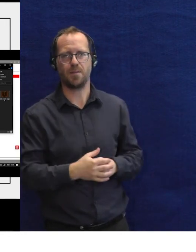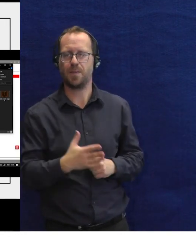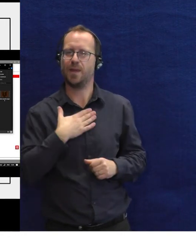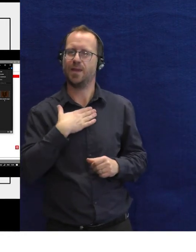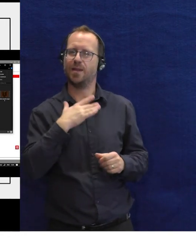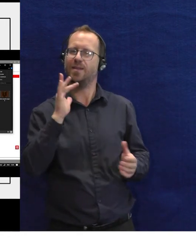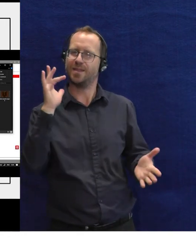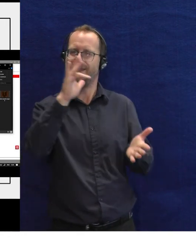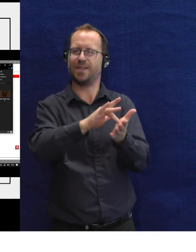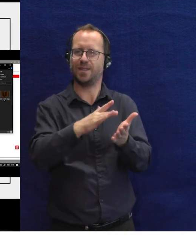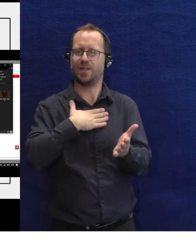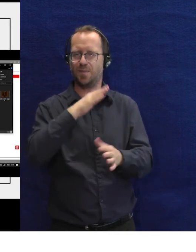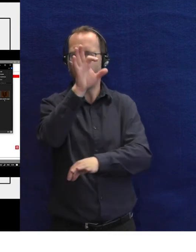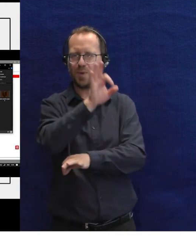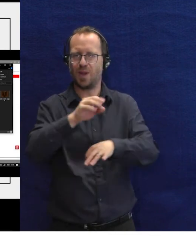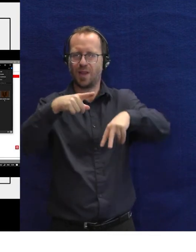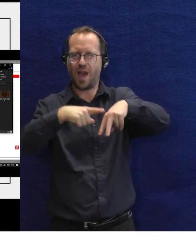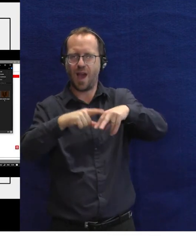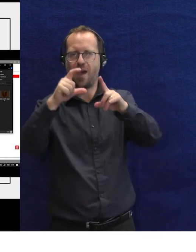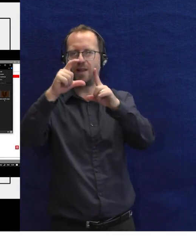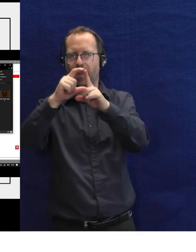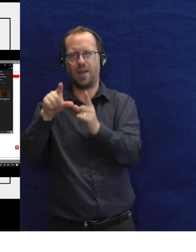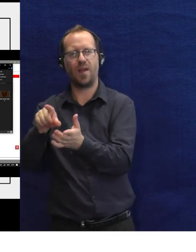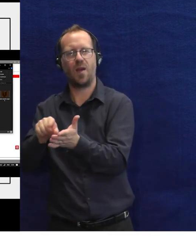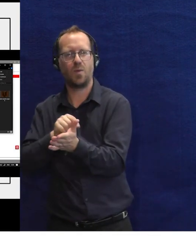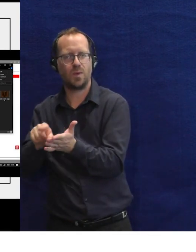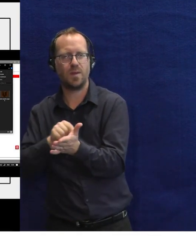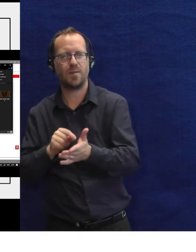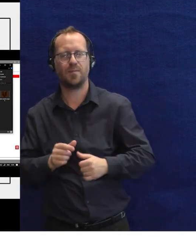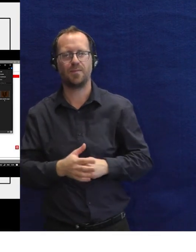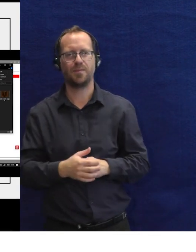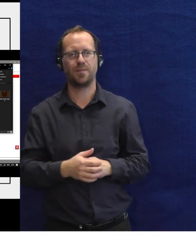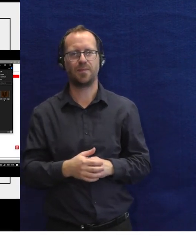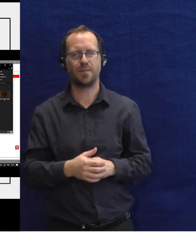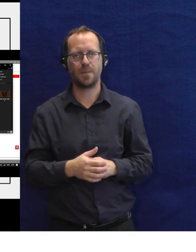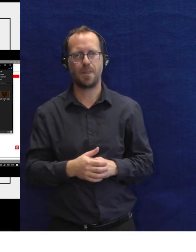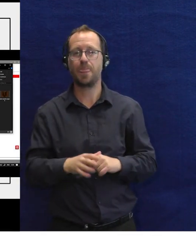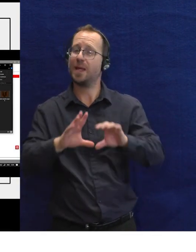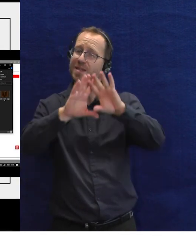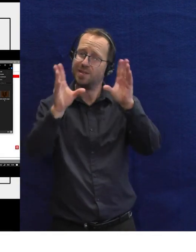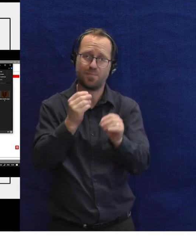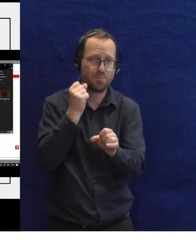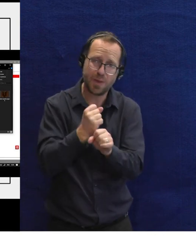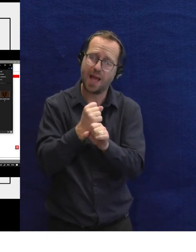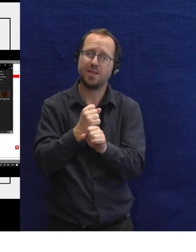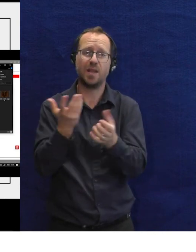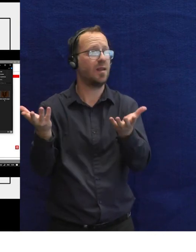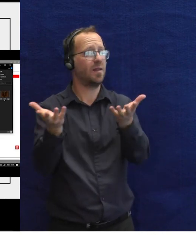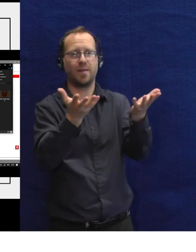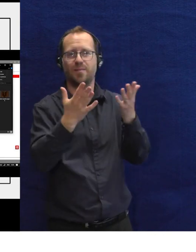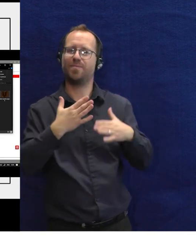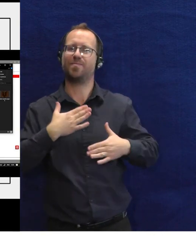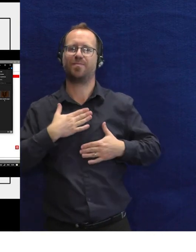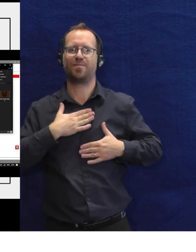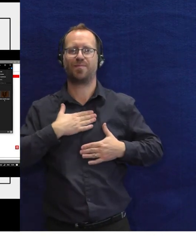So it gives you the possibilities to do what you need to do and what you want to do in a way that the entire work